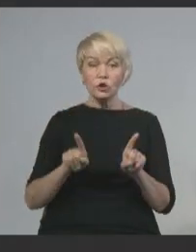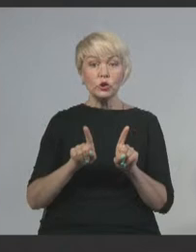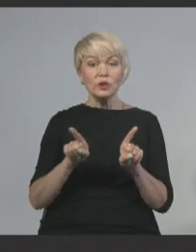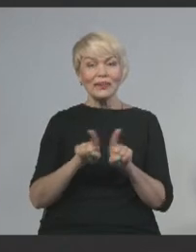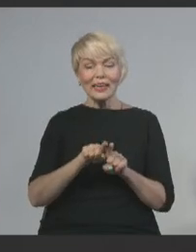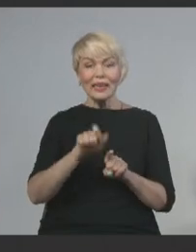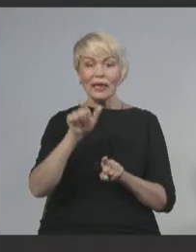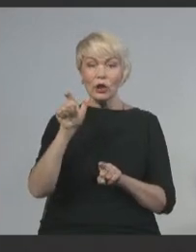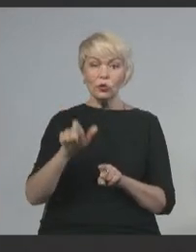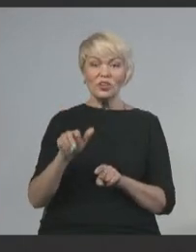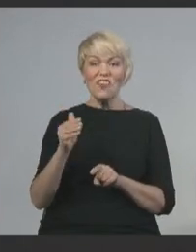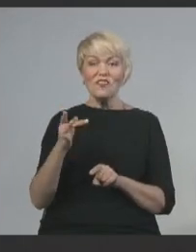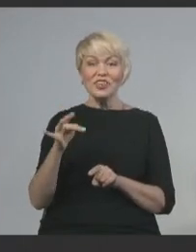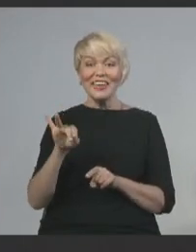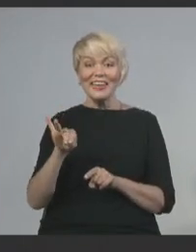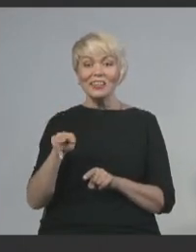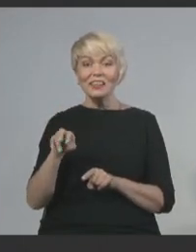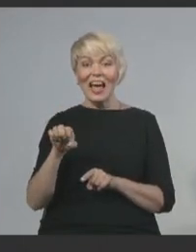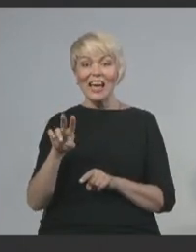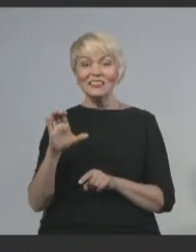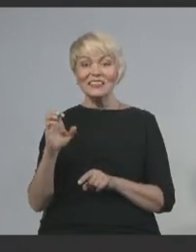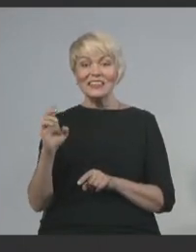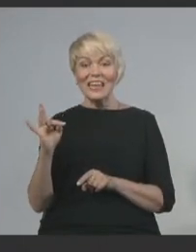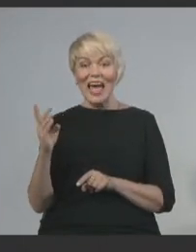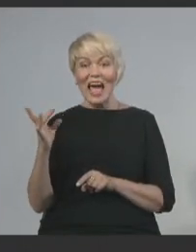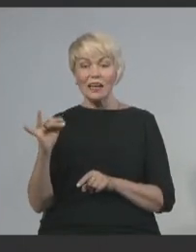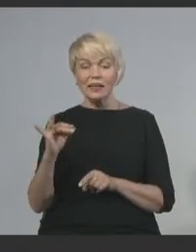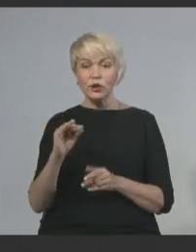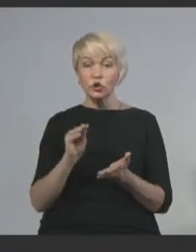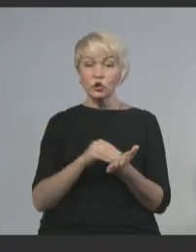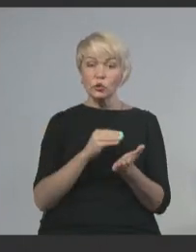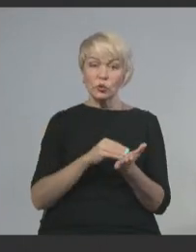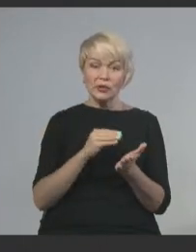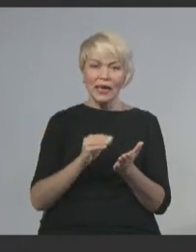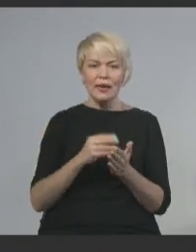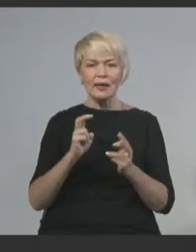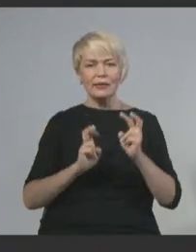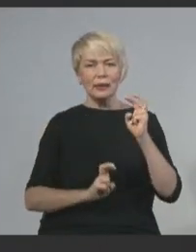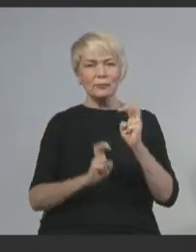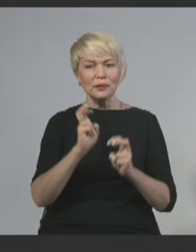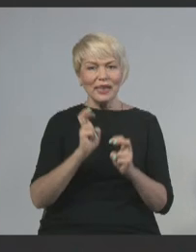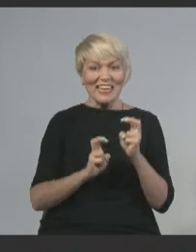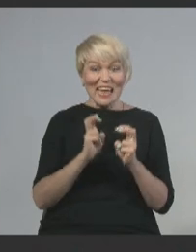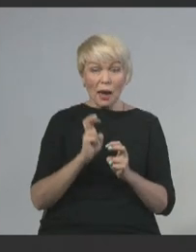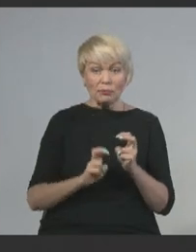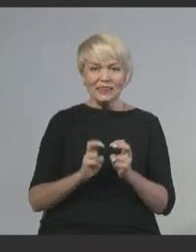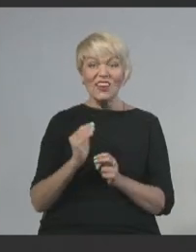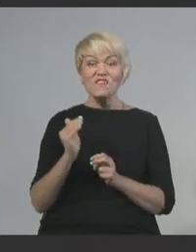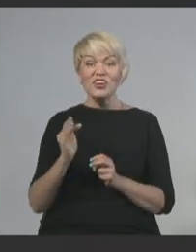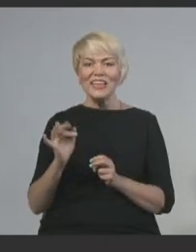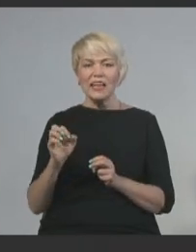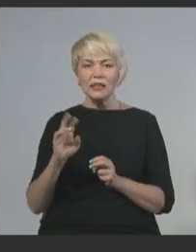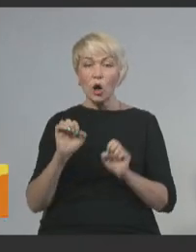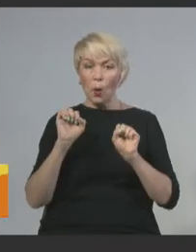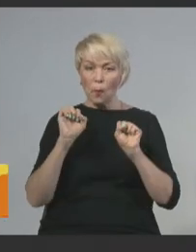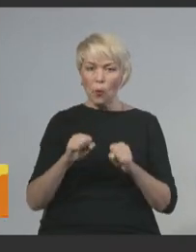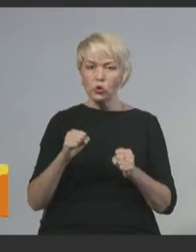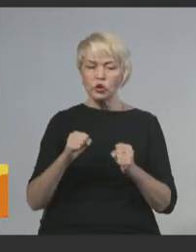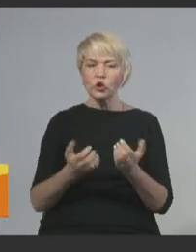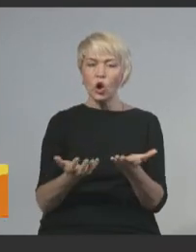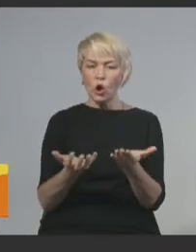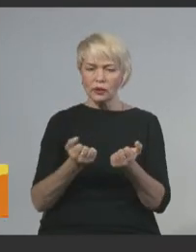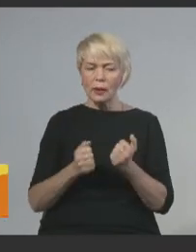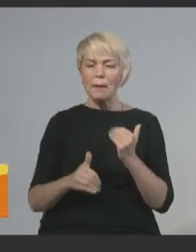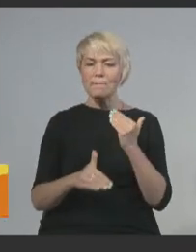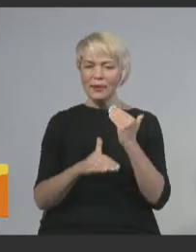single entrepreneurs they will get support so i think that the situation is not so bad here thank you very much